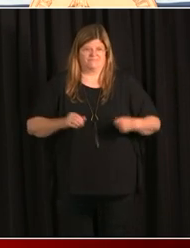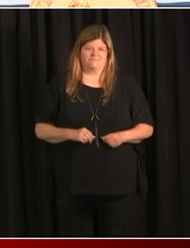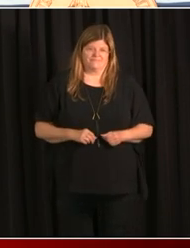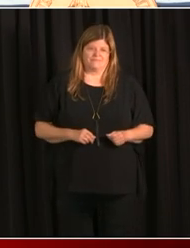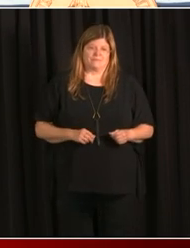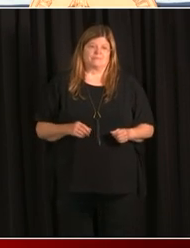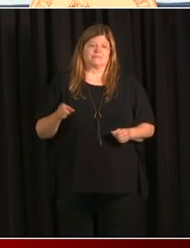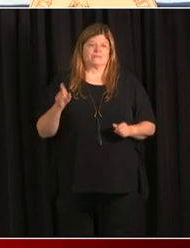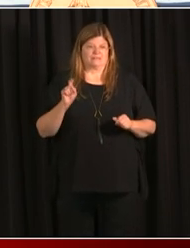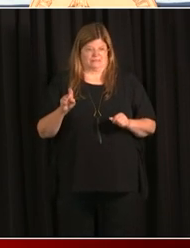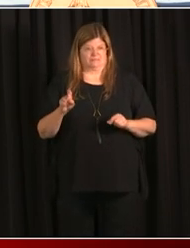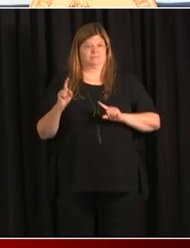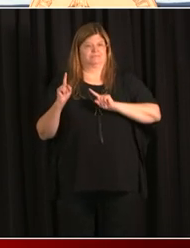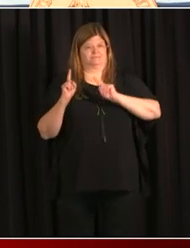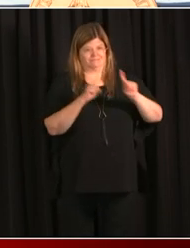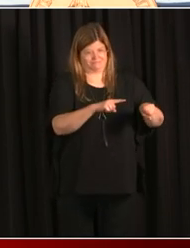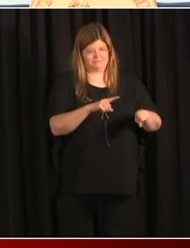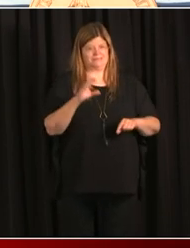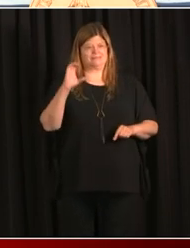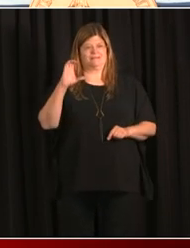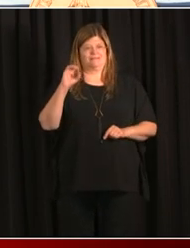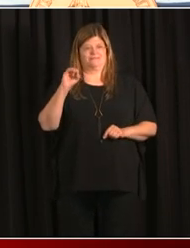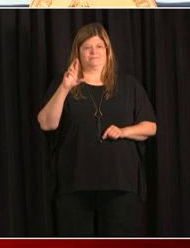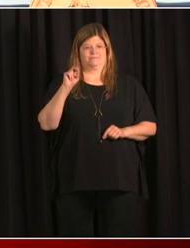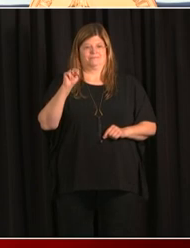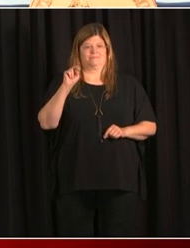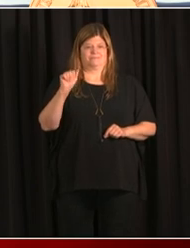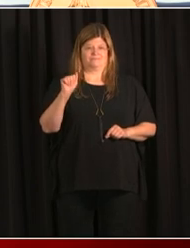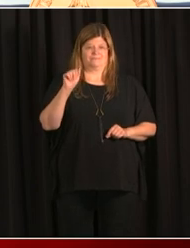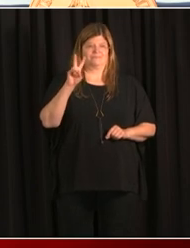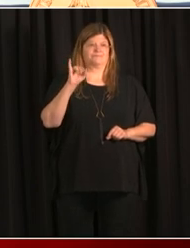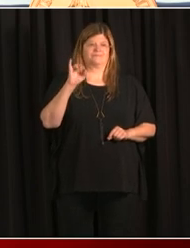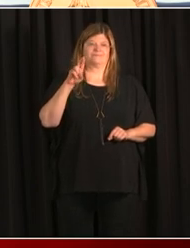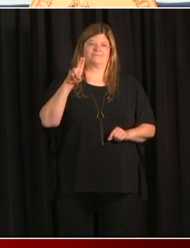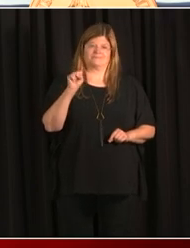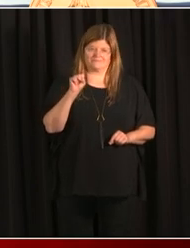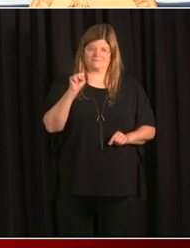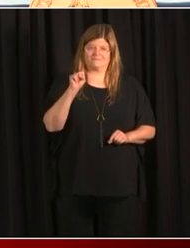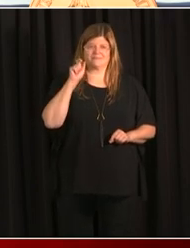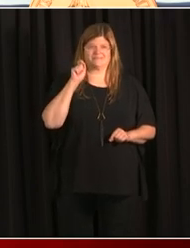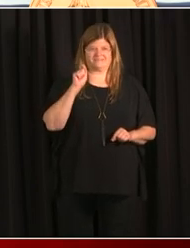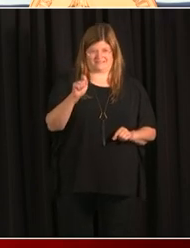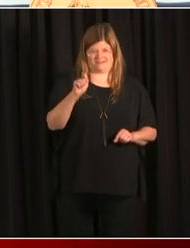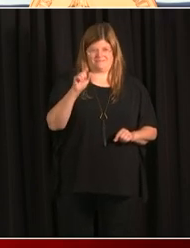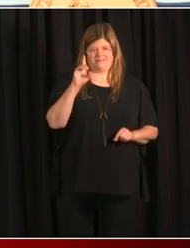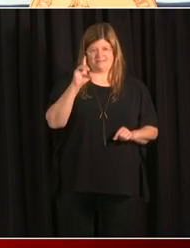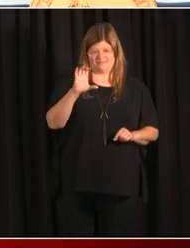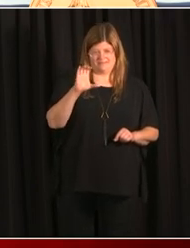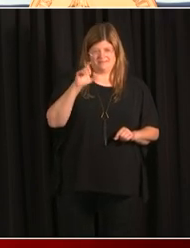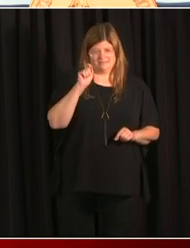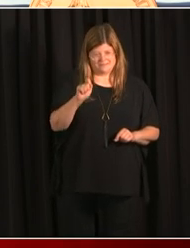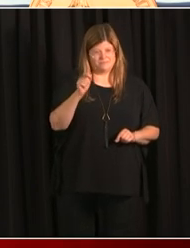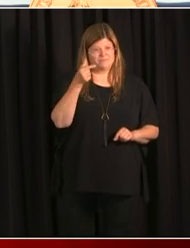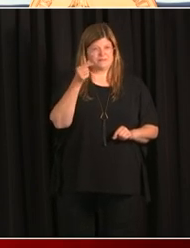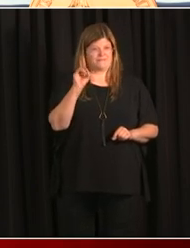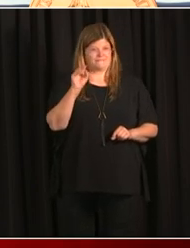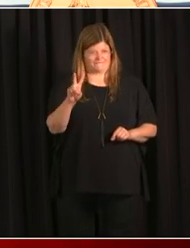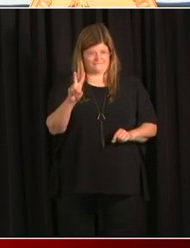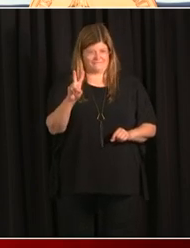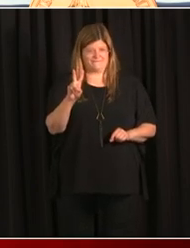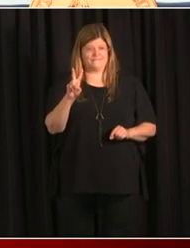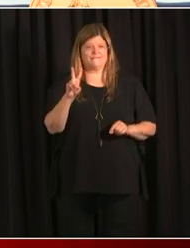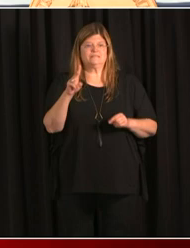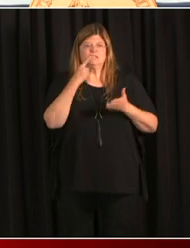coronavirus.dc.gov /food. Now I want to hand it over to Dr. Nesbitt to talk about DC Health's